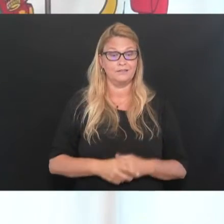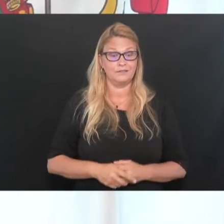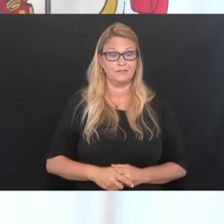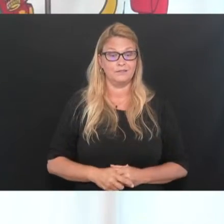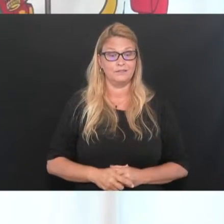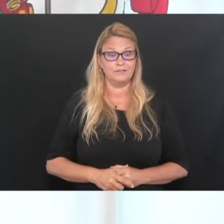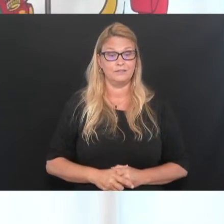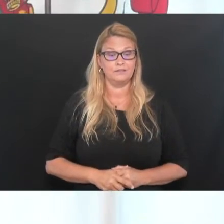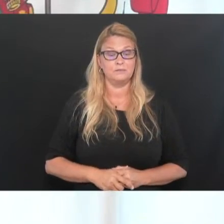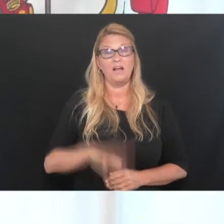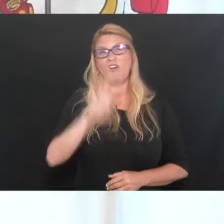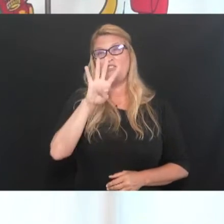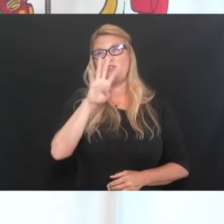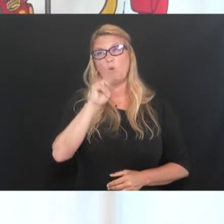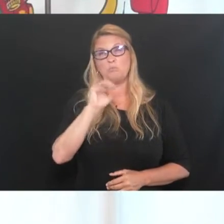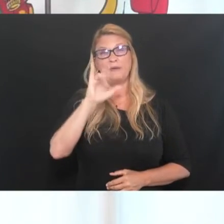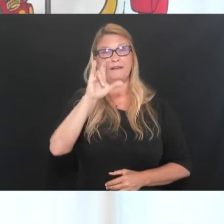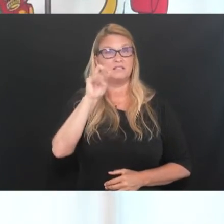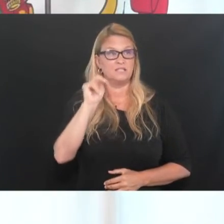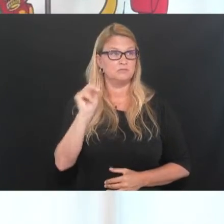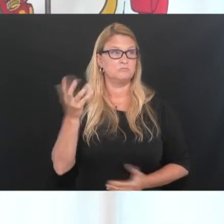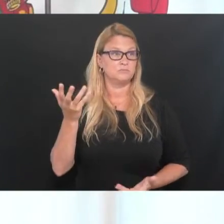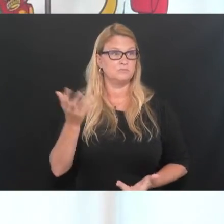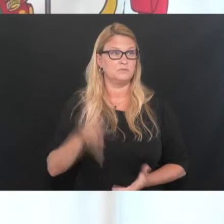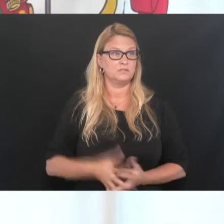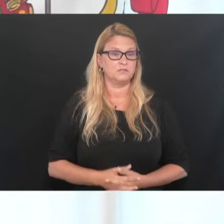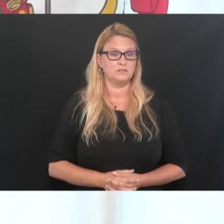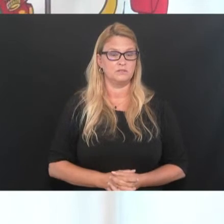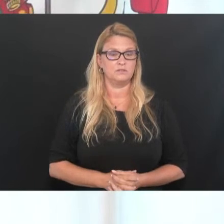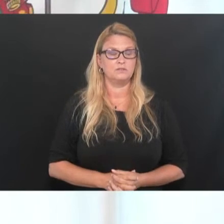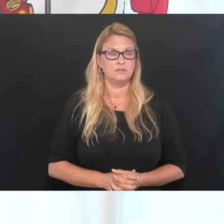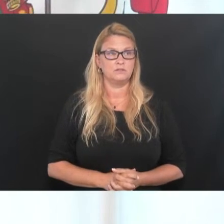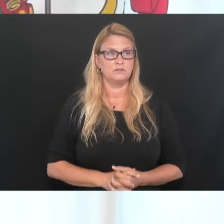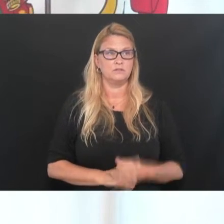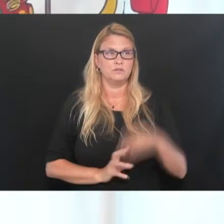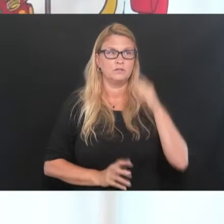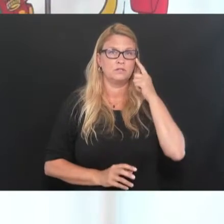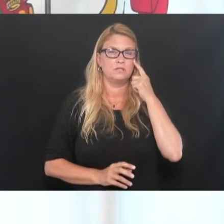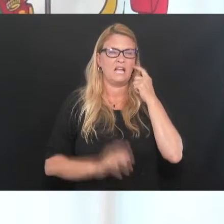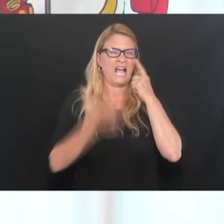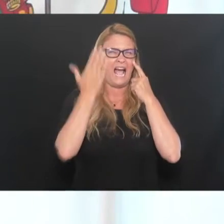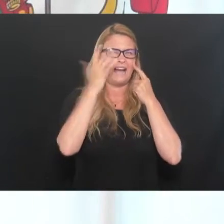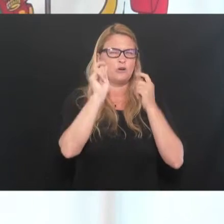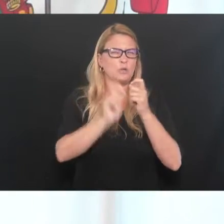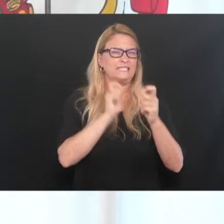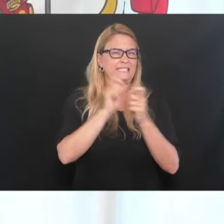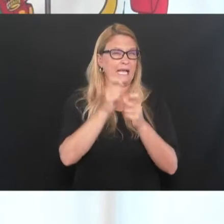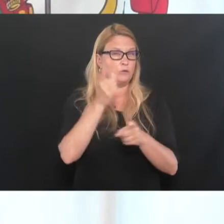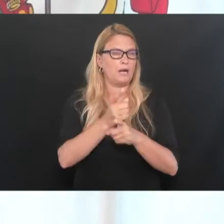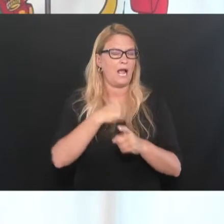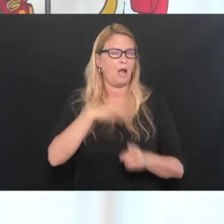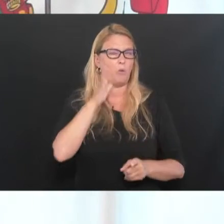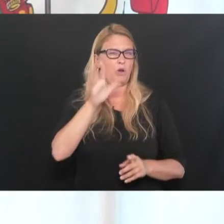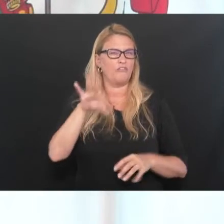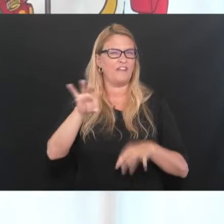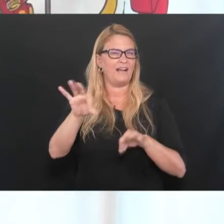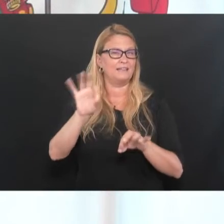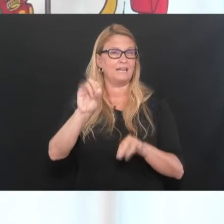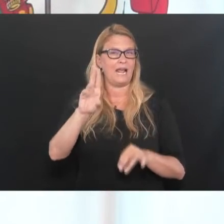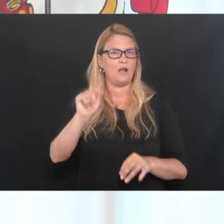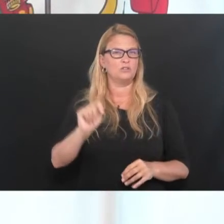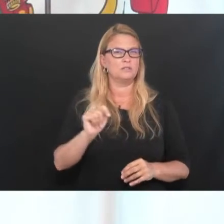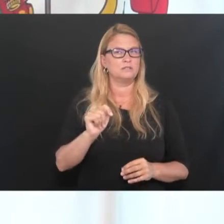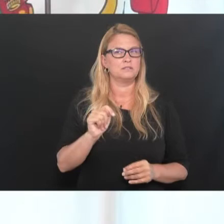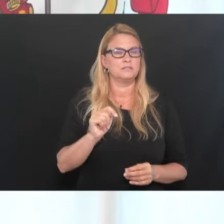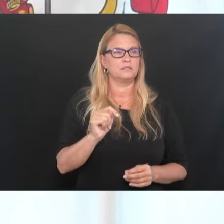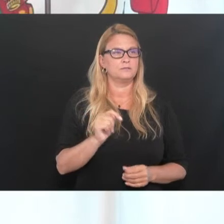about 4 million. So I don't know exactly that's exactly right, but our people are checking this.